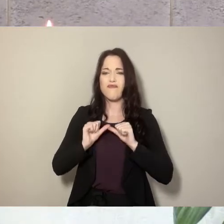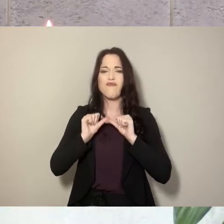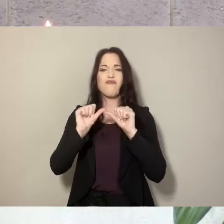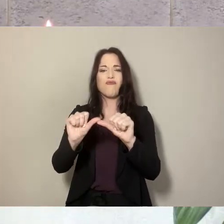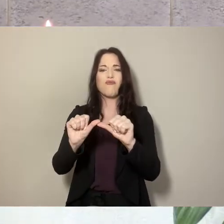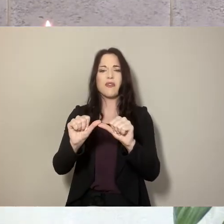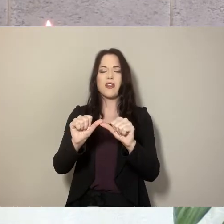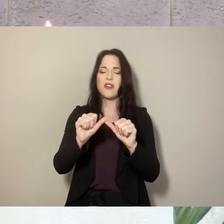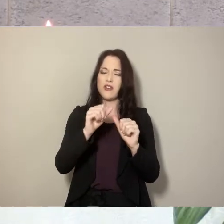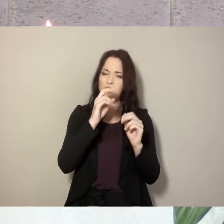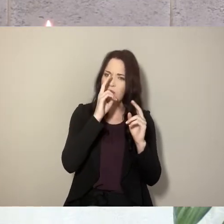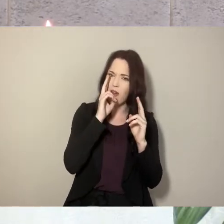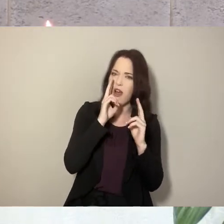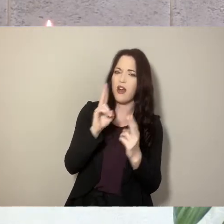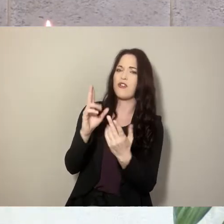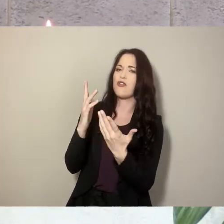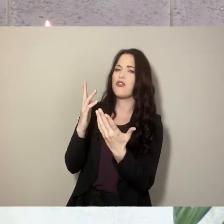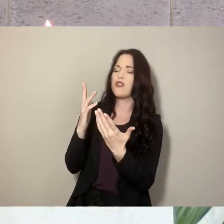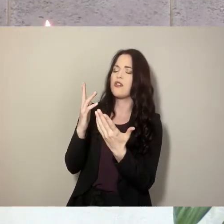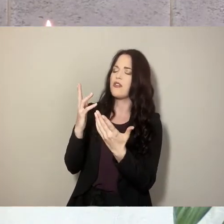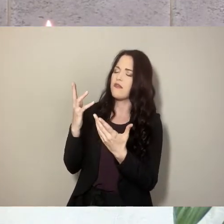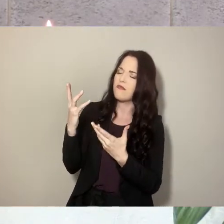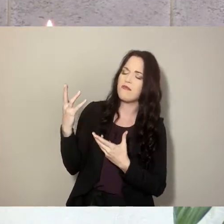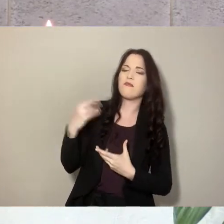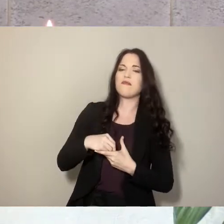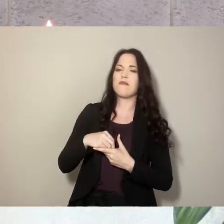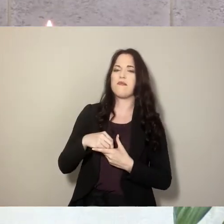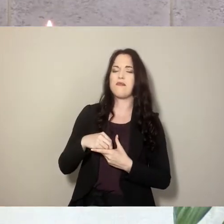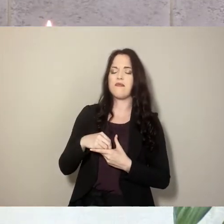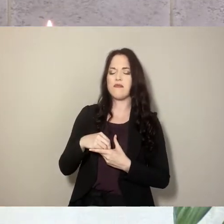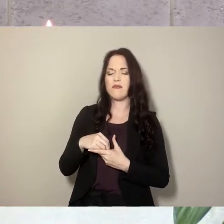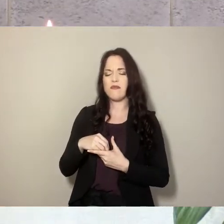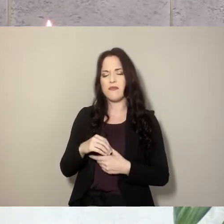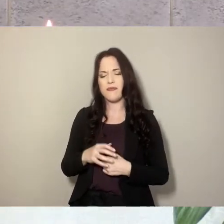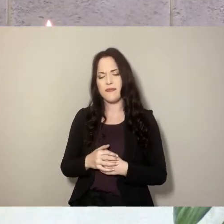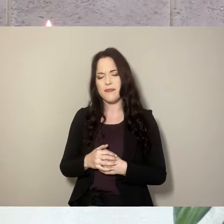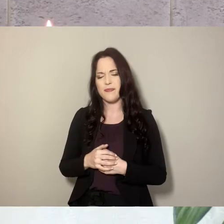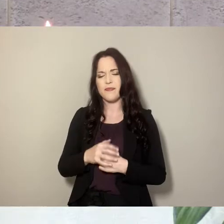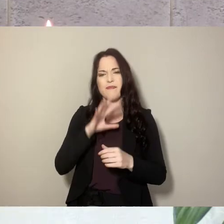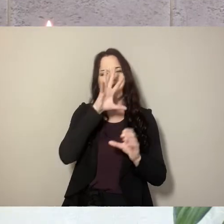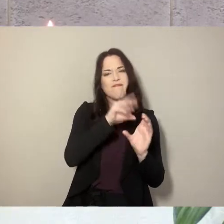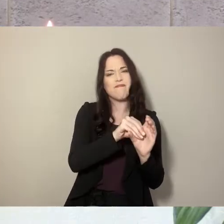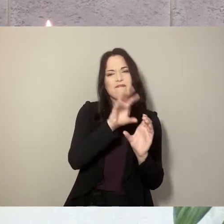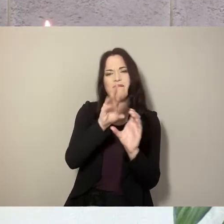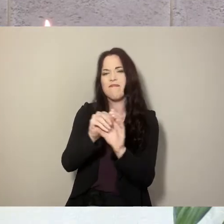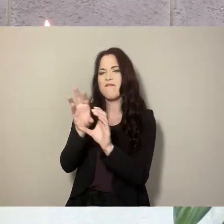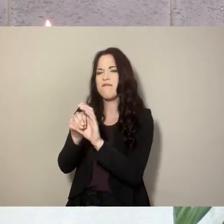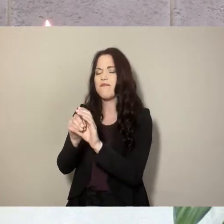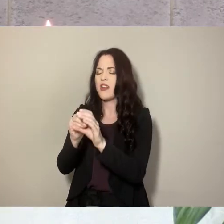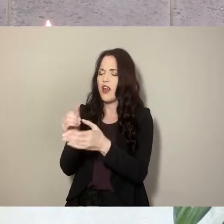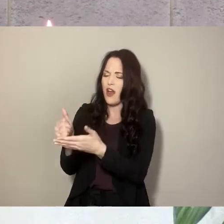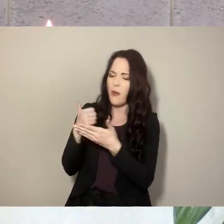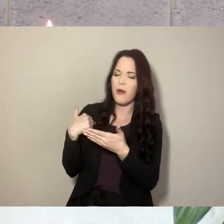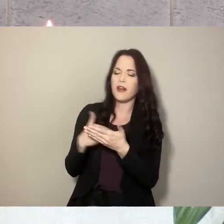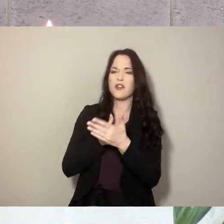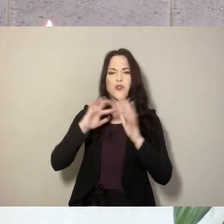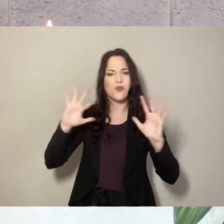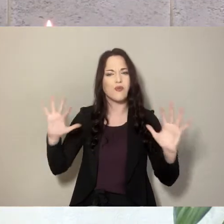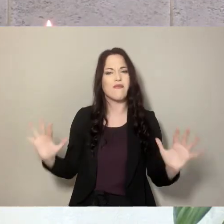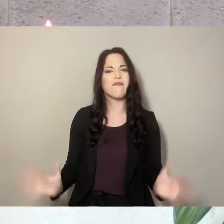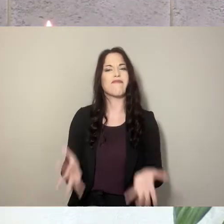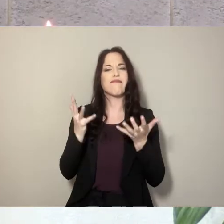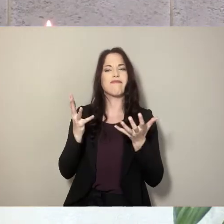Be in our hearts, O God. Be in our spirits, O God. Help us to rise up and